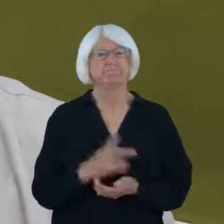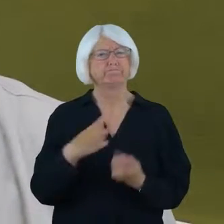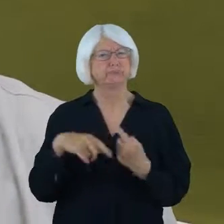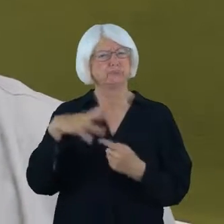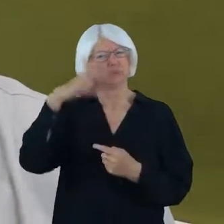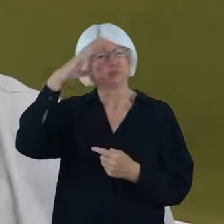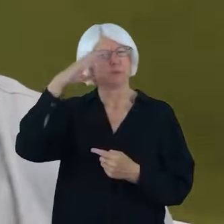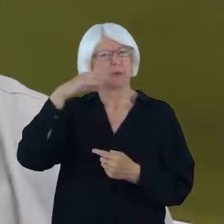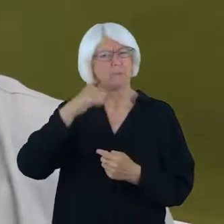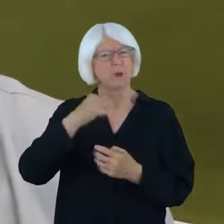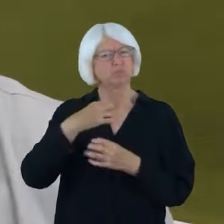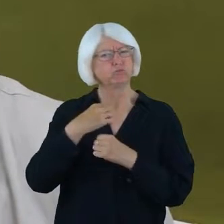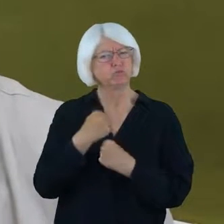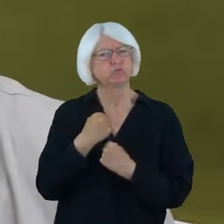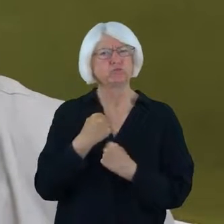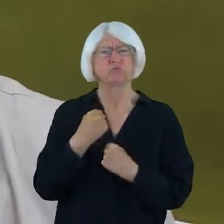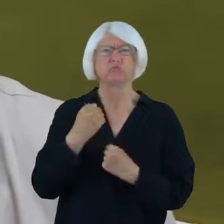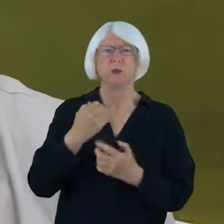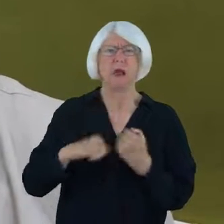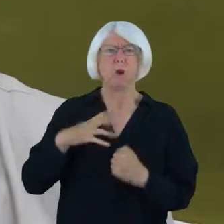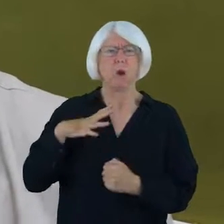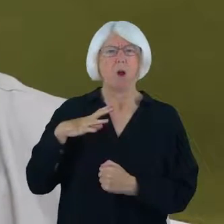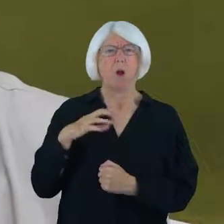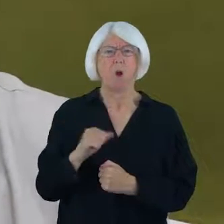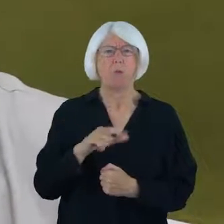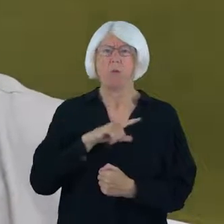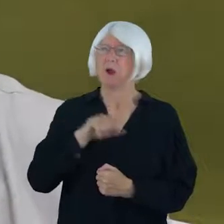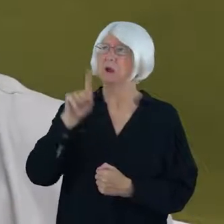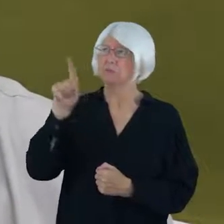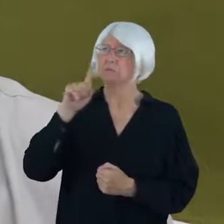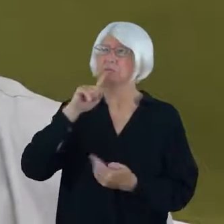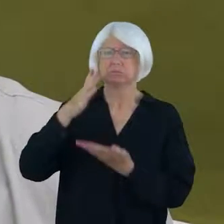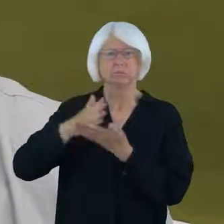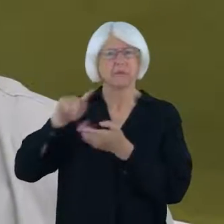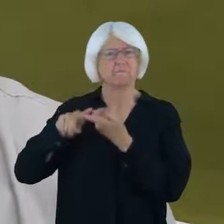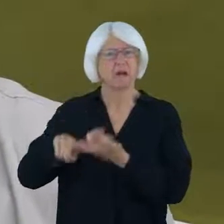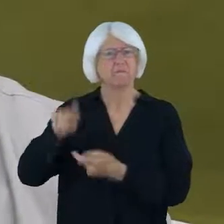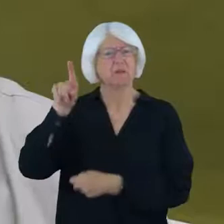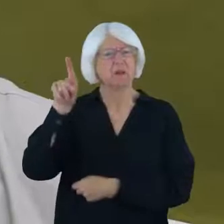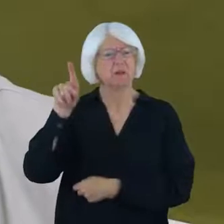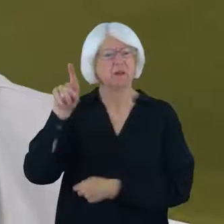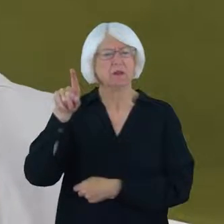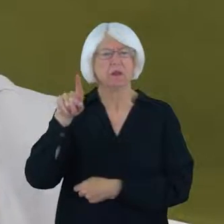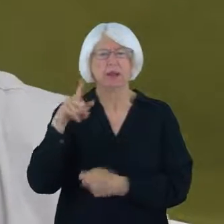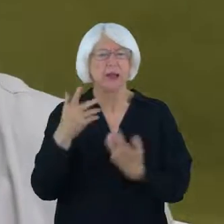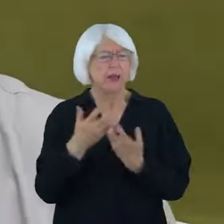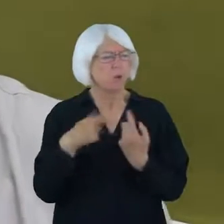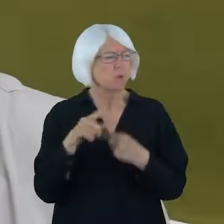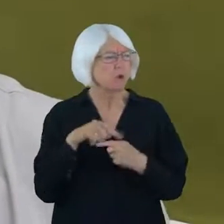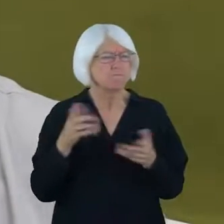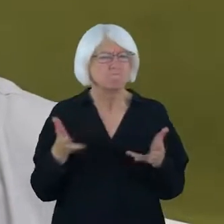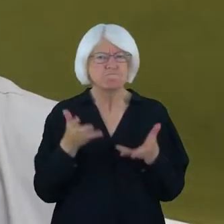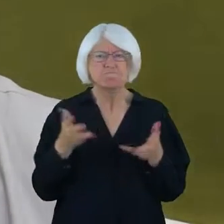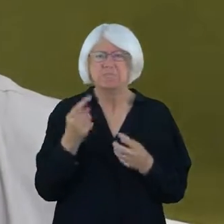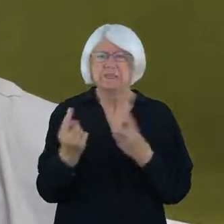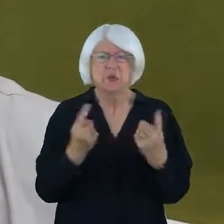the confession of our hope without wavering, for he who has promised is faithful. And let us consider how to provoke one